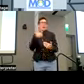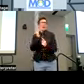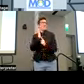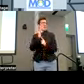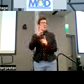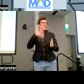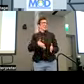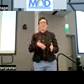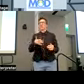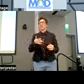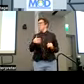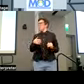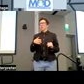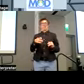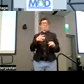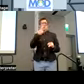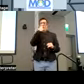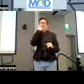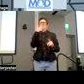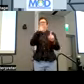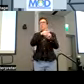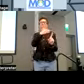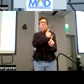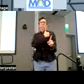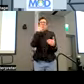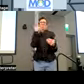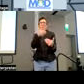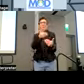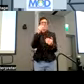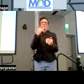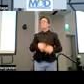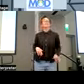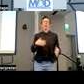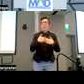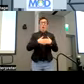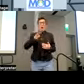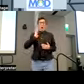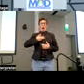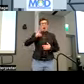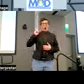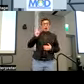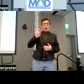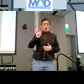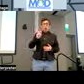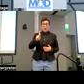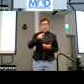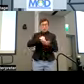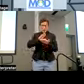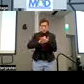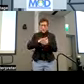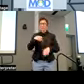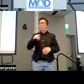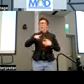packed agenda. Okay. So the track record, I started my work in digital accessibility